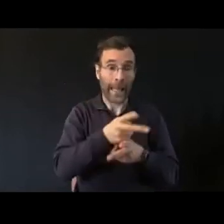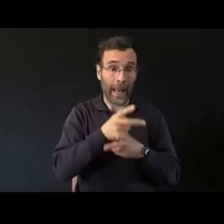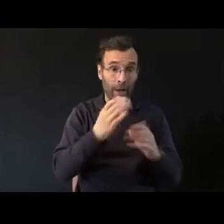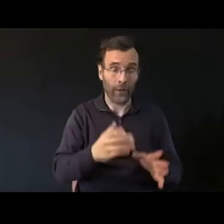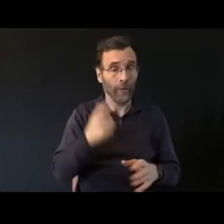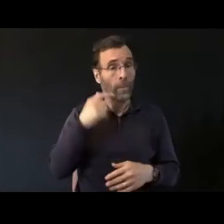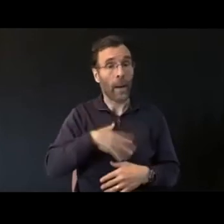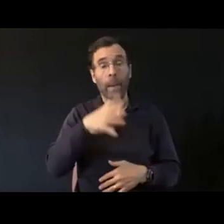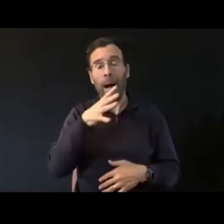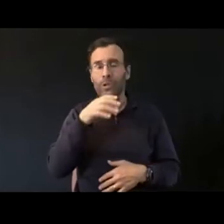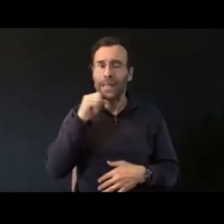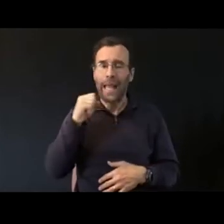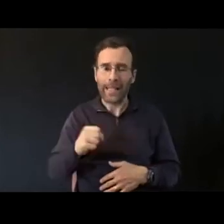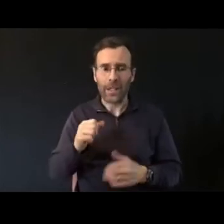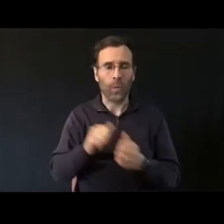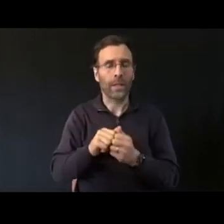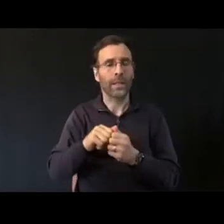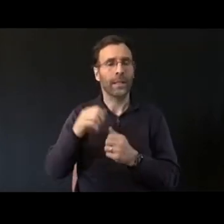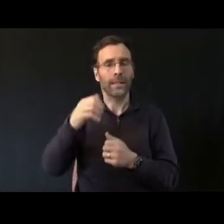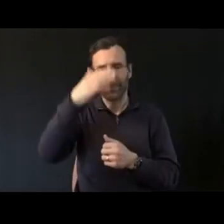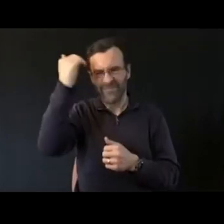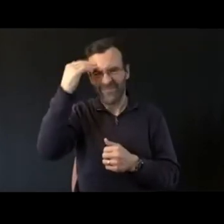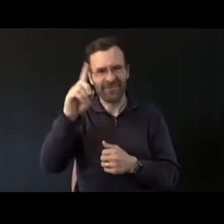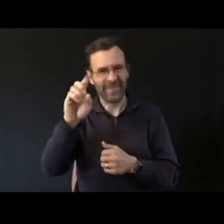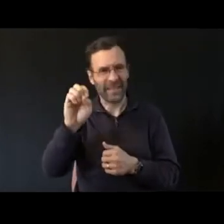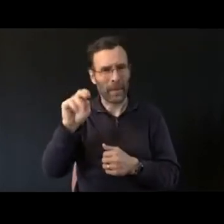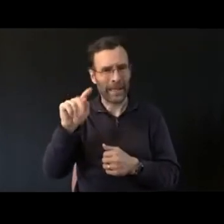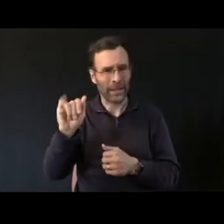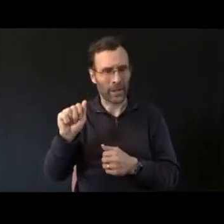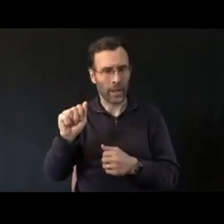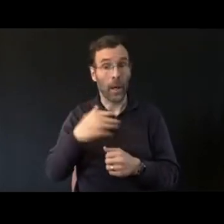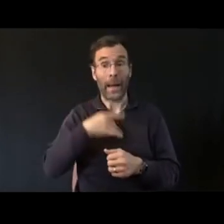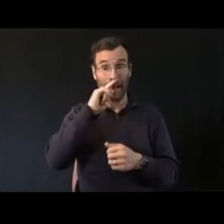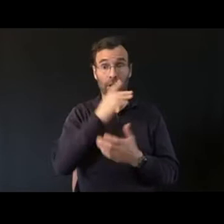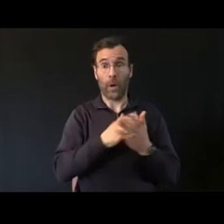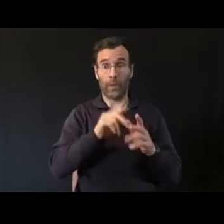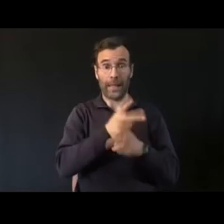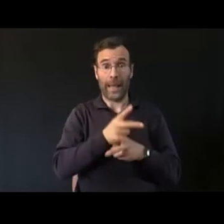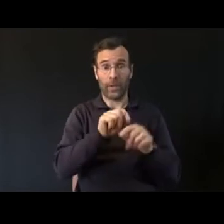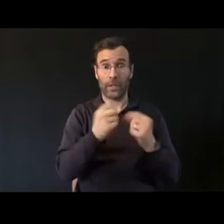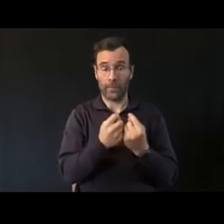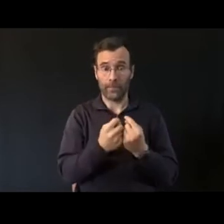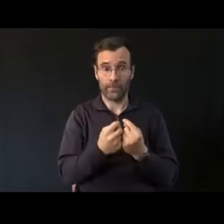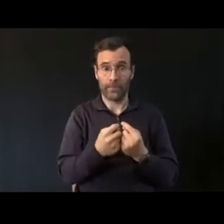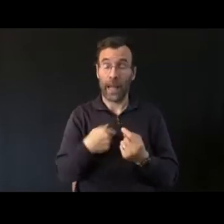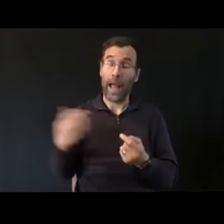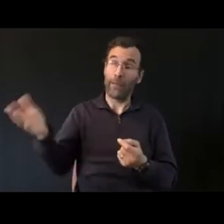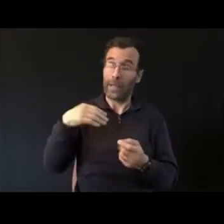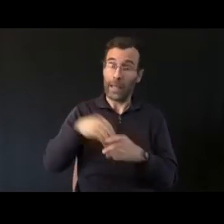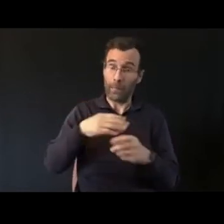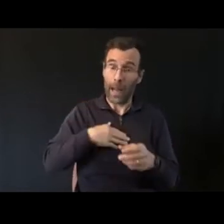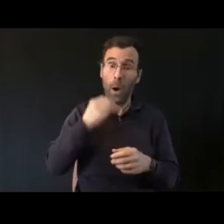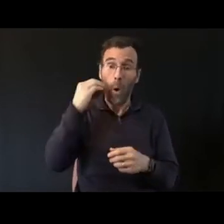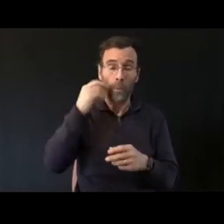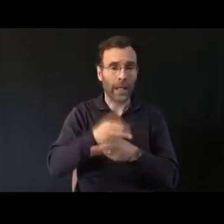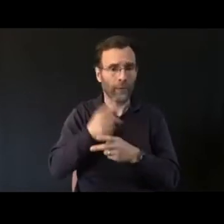with dementia. So my kids are a part of the care team, but I had to leave my home to care for her after she